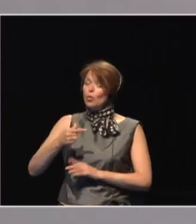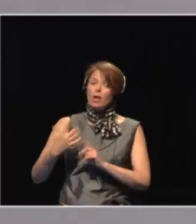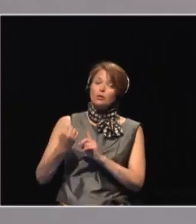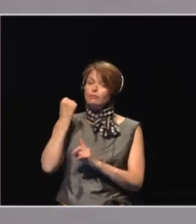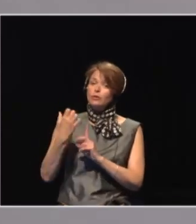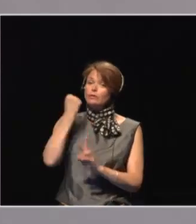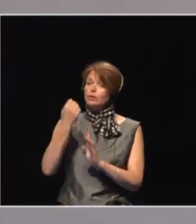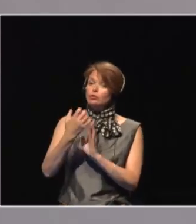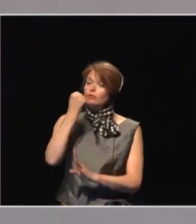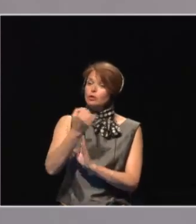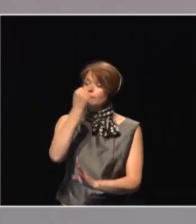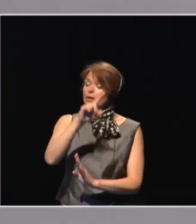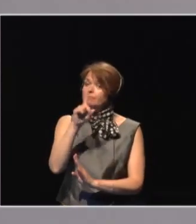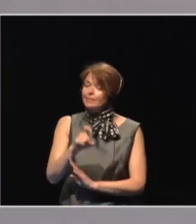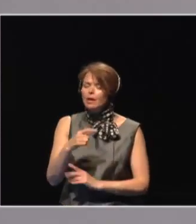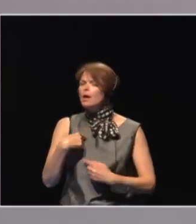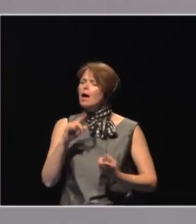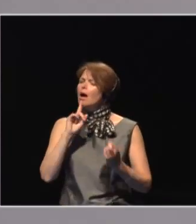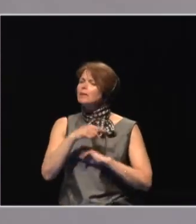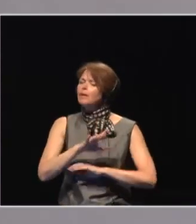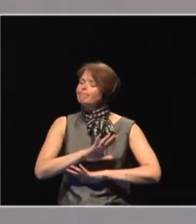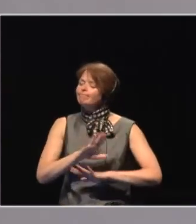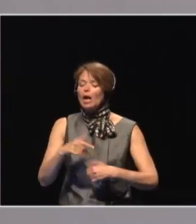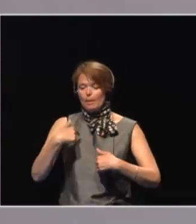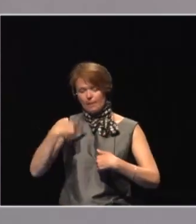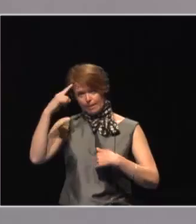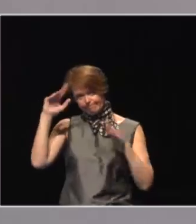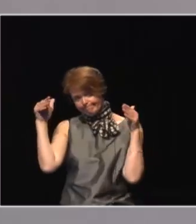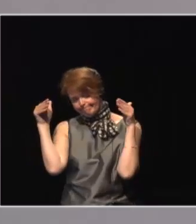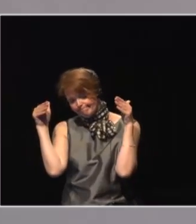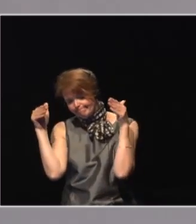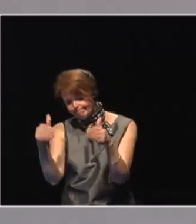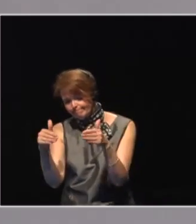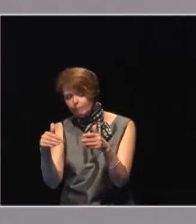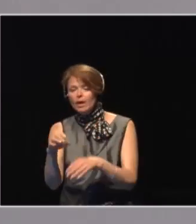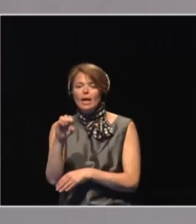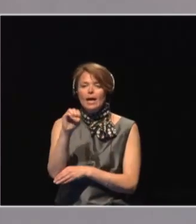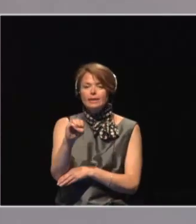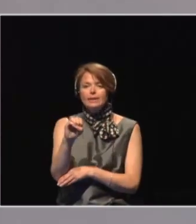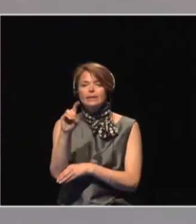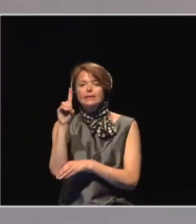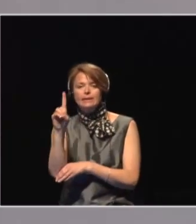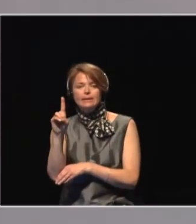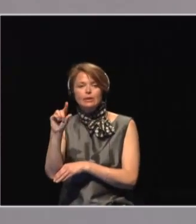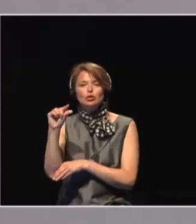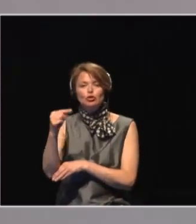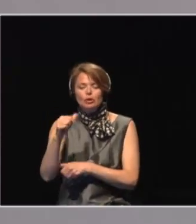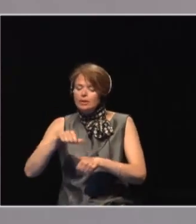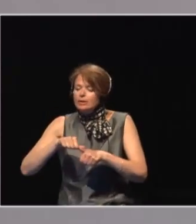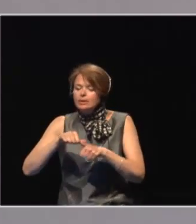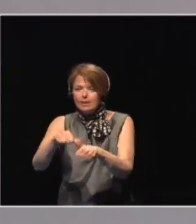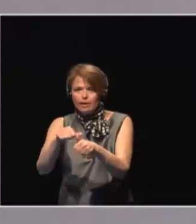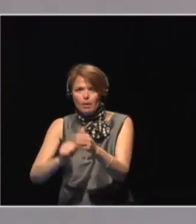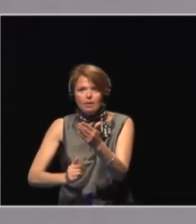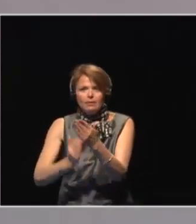question, I prefer to zero in what is now being called the Sustainable Development Goals, or SDG, the world's post-2015